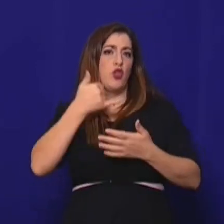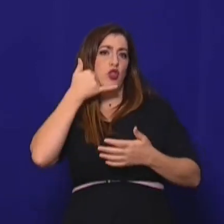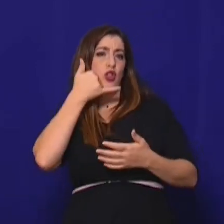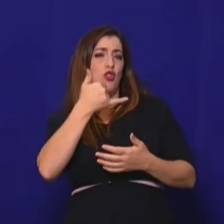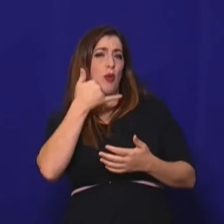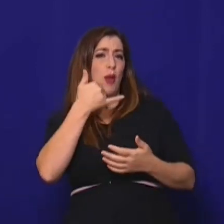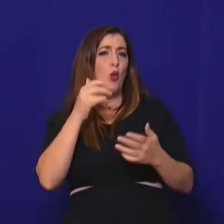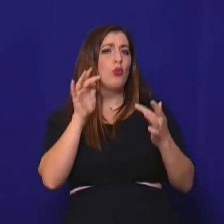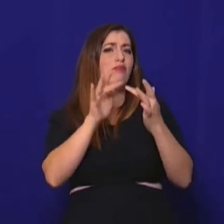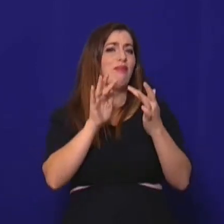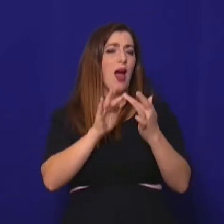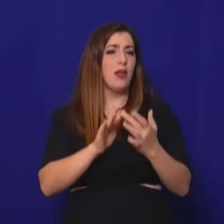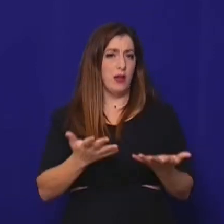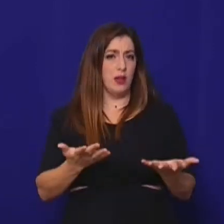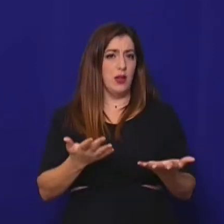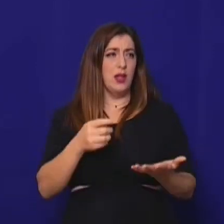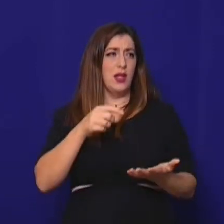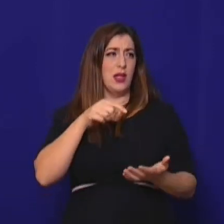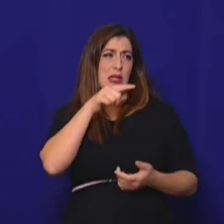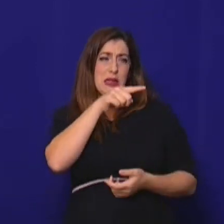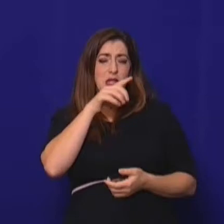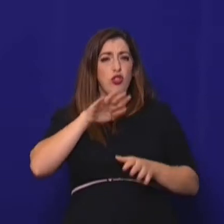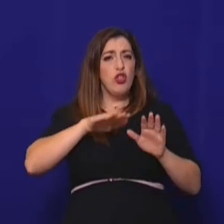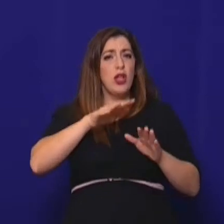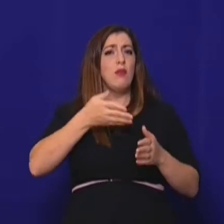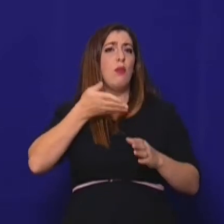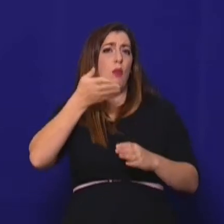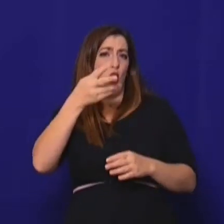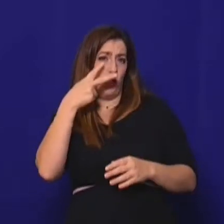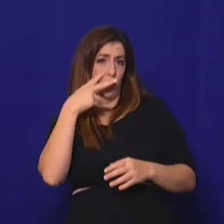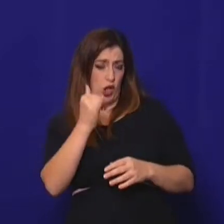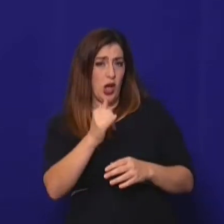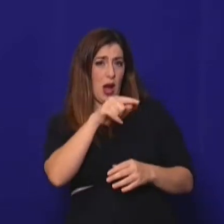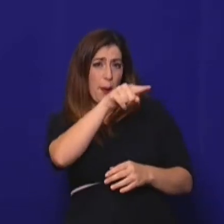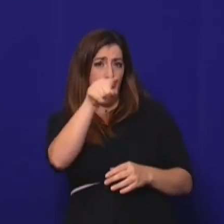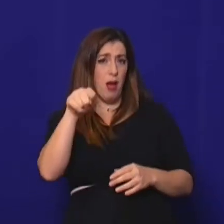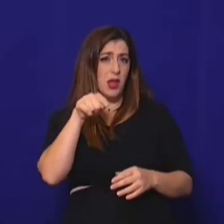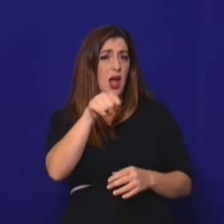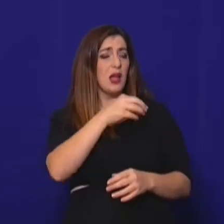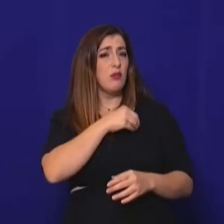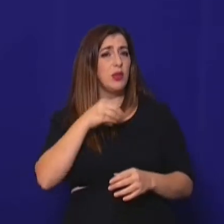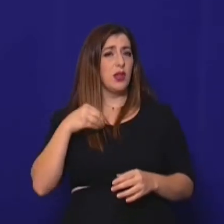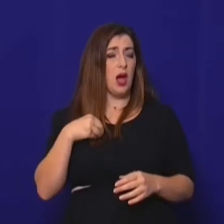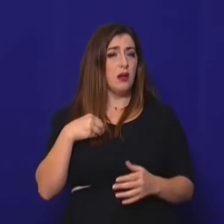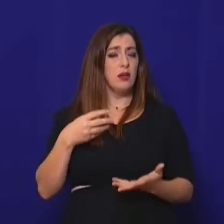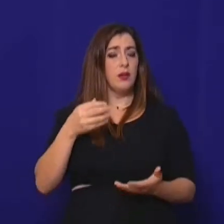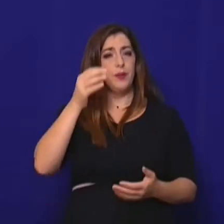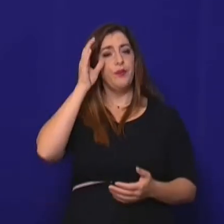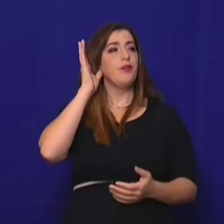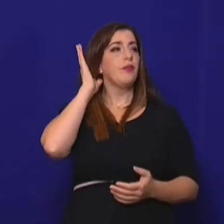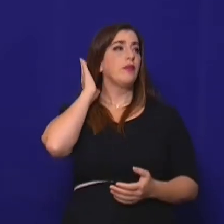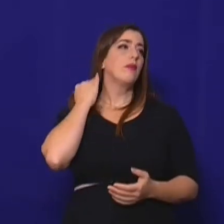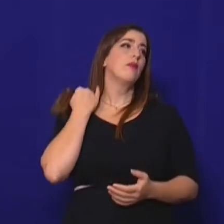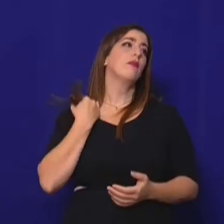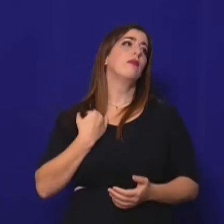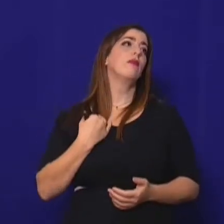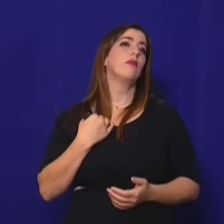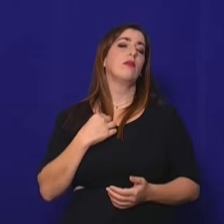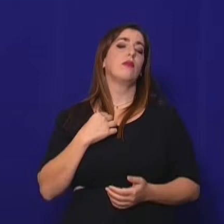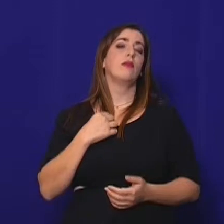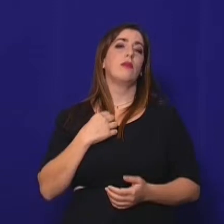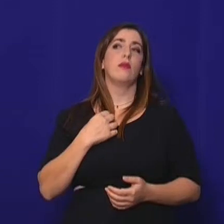conducted inspections recently of the Good Samaritan Hospital? Thank you. Okay. Grazzi ta' din l-mistoqsija, infatti